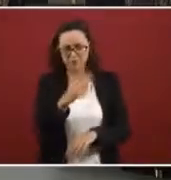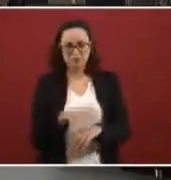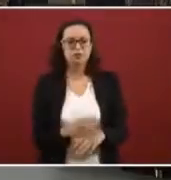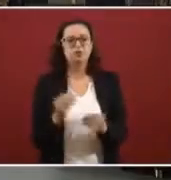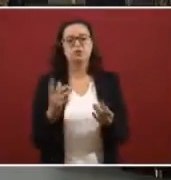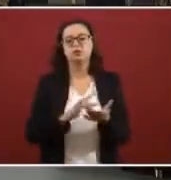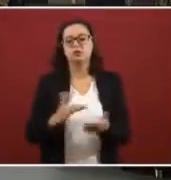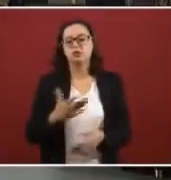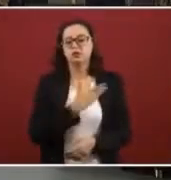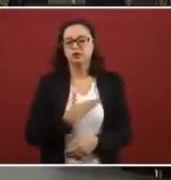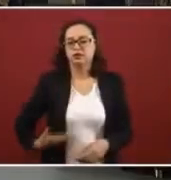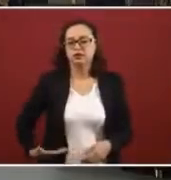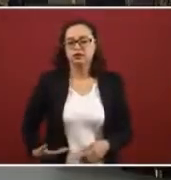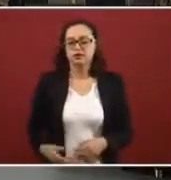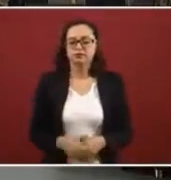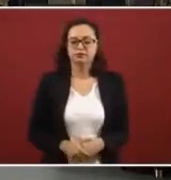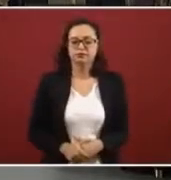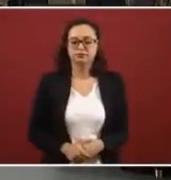responsibly.